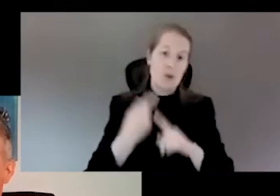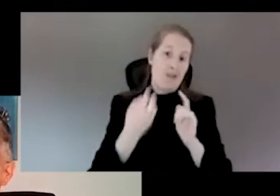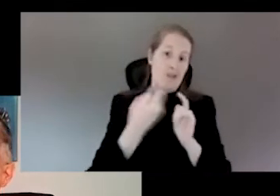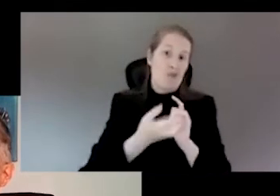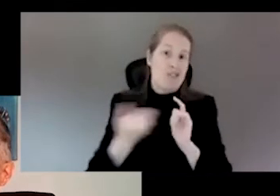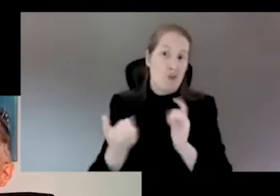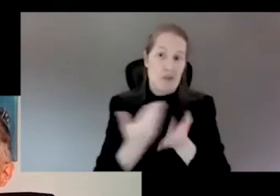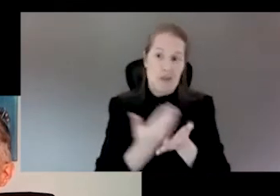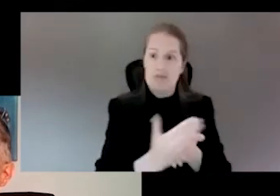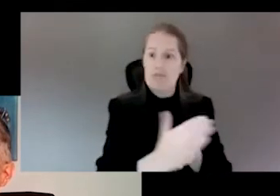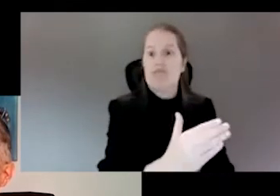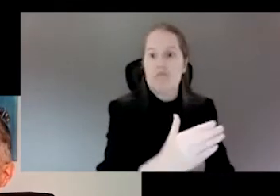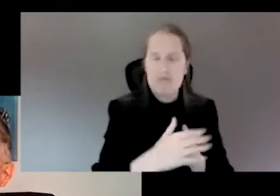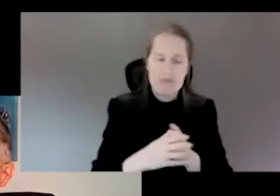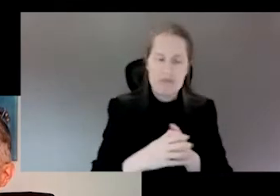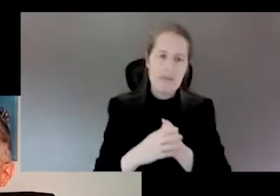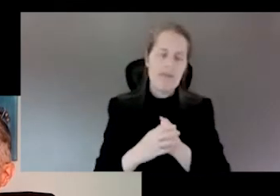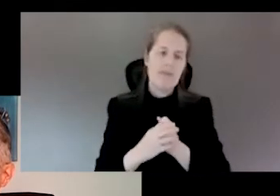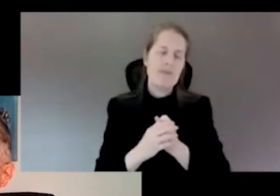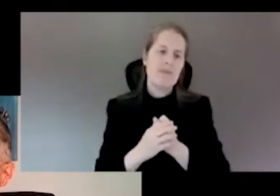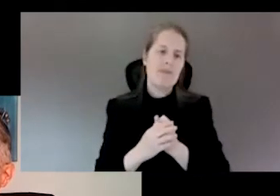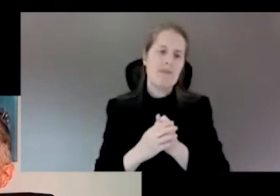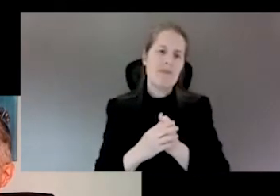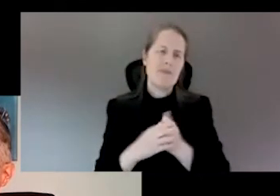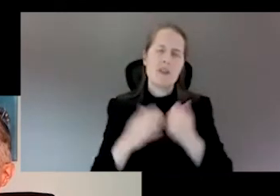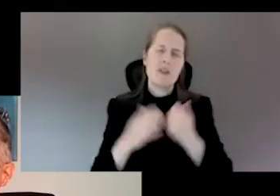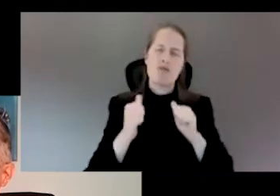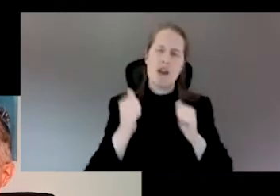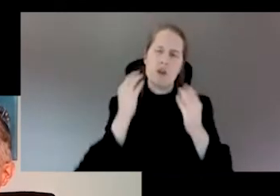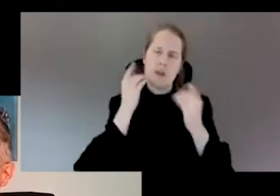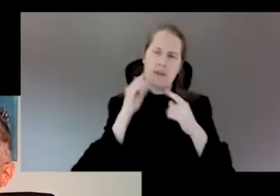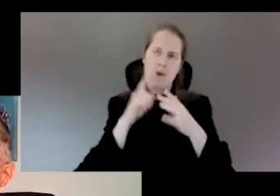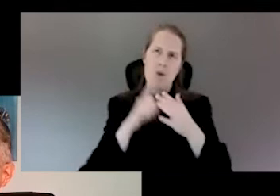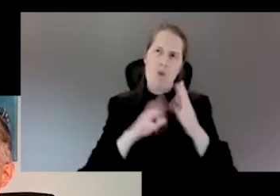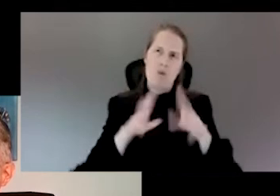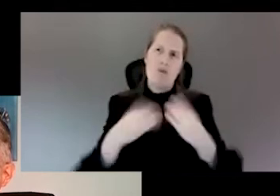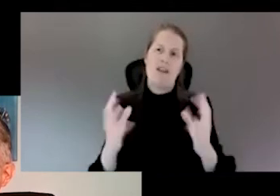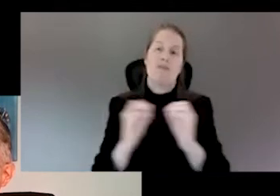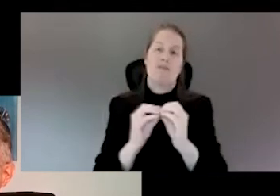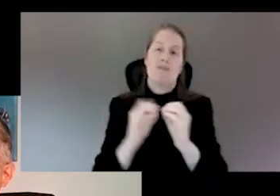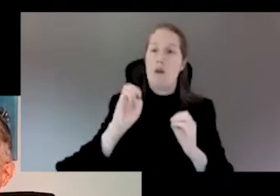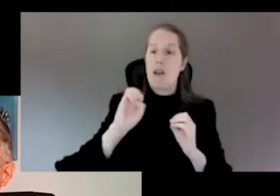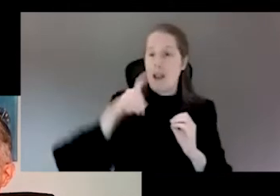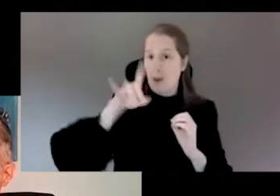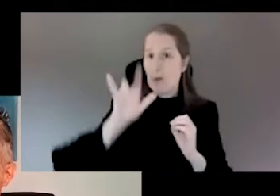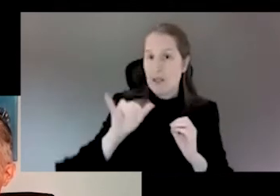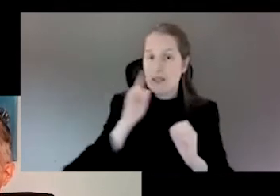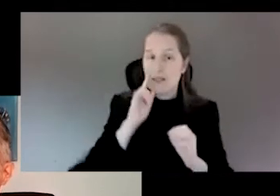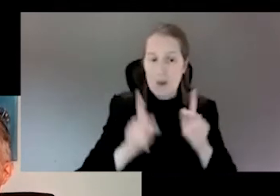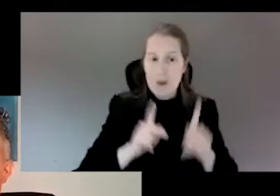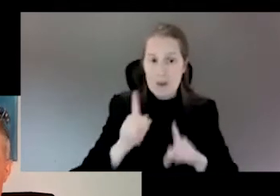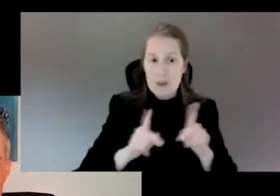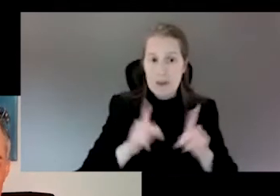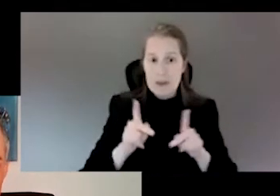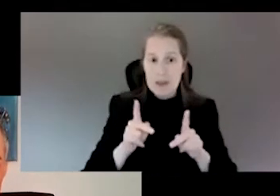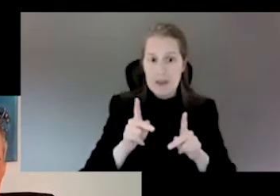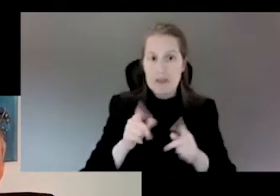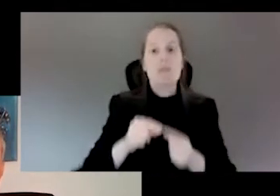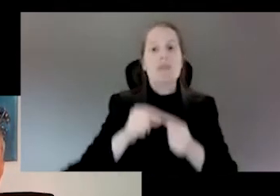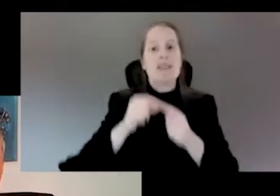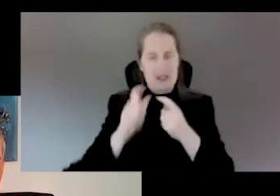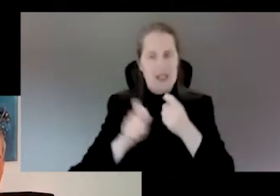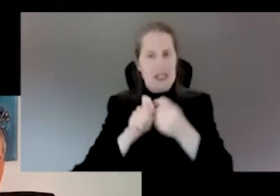So thinking about things that provide more equity for individuals, particularly when you're looking at